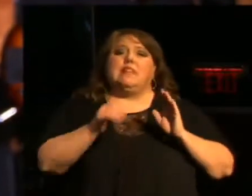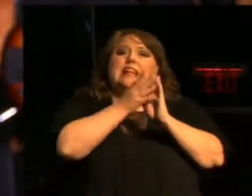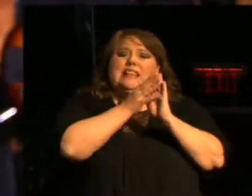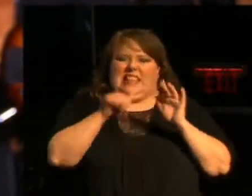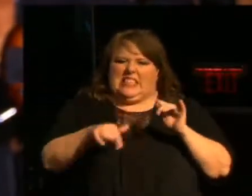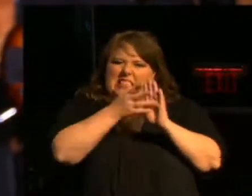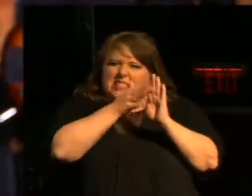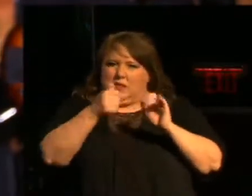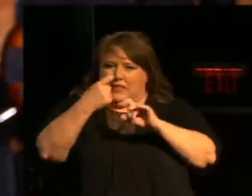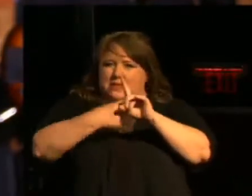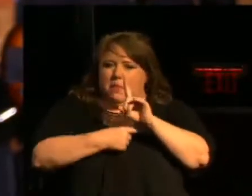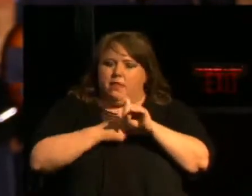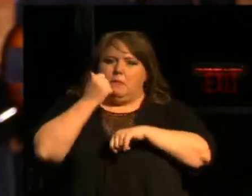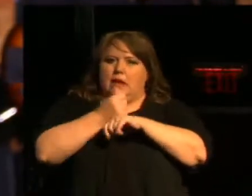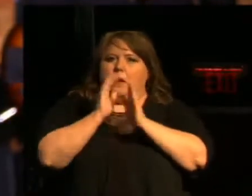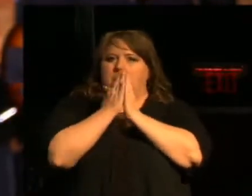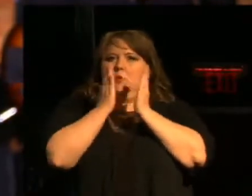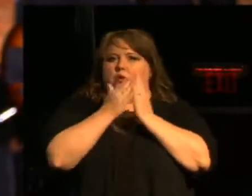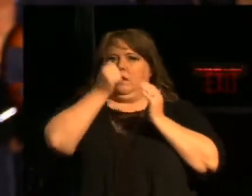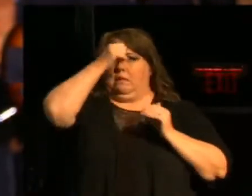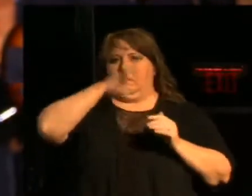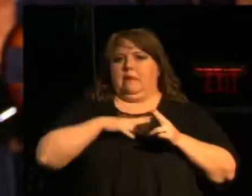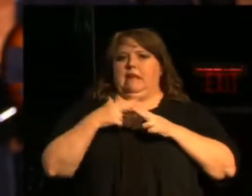We open ourselves up to your word today.